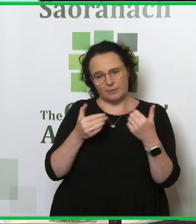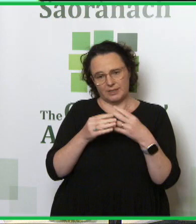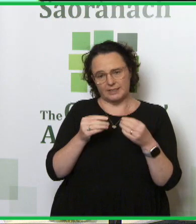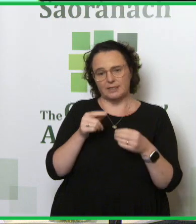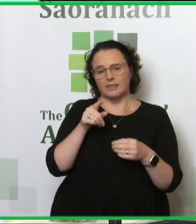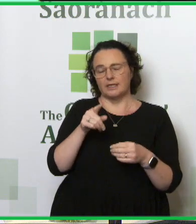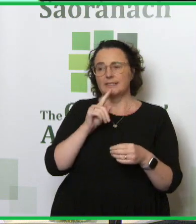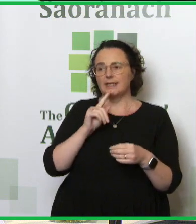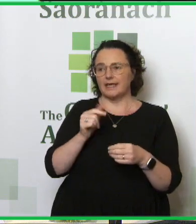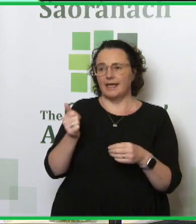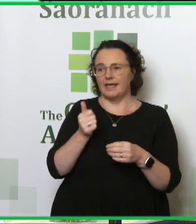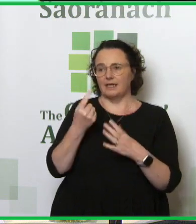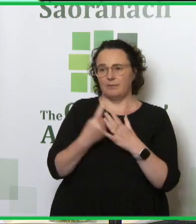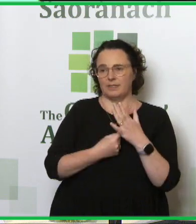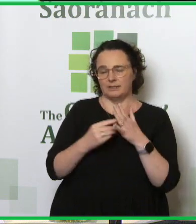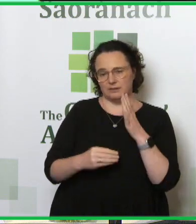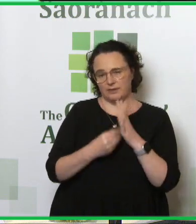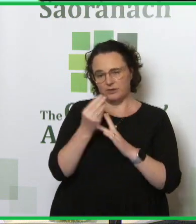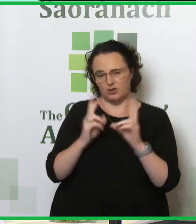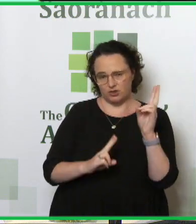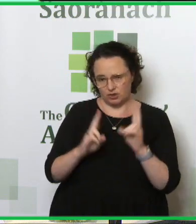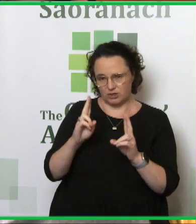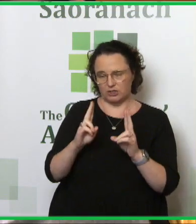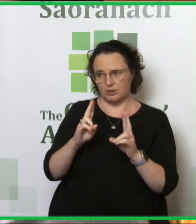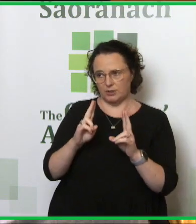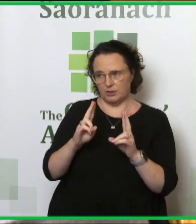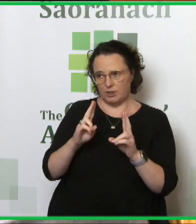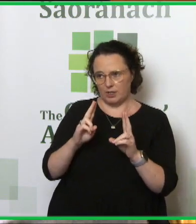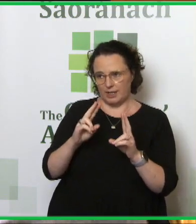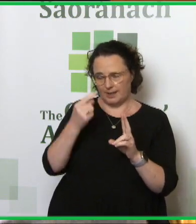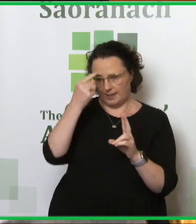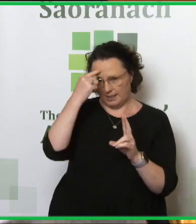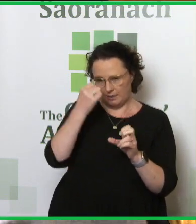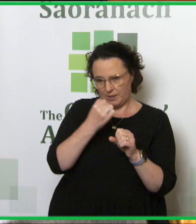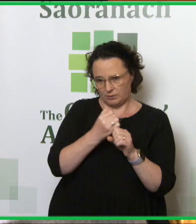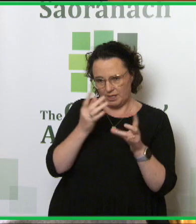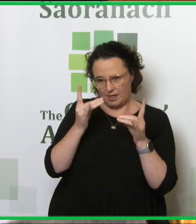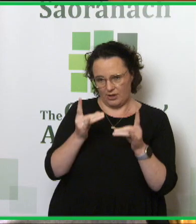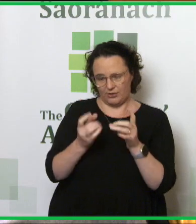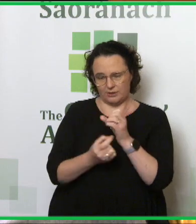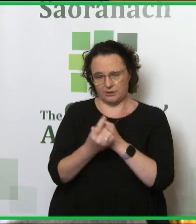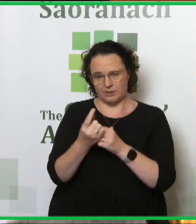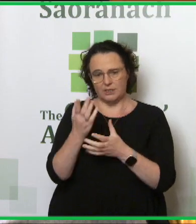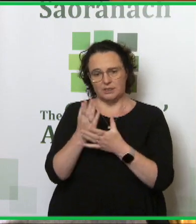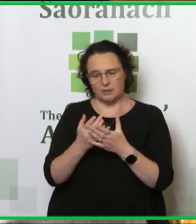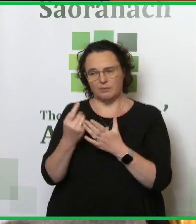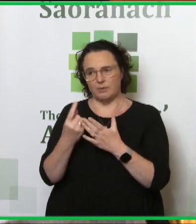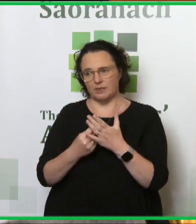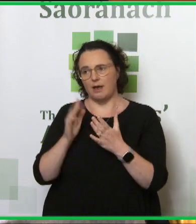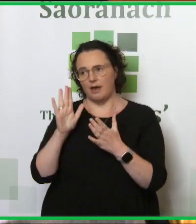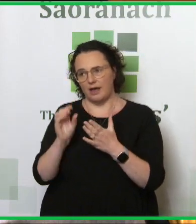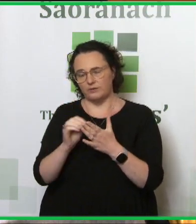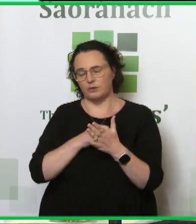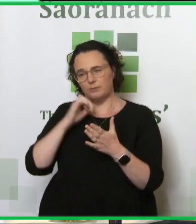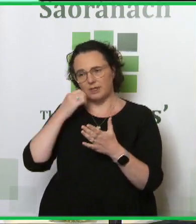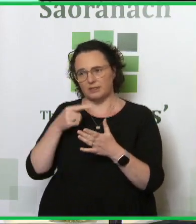development to have a consideration of health issues. Some policy issues are required to do it for EU considerations, for